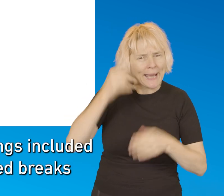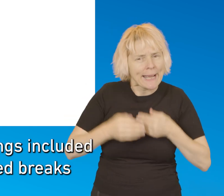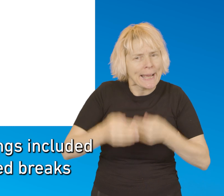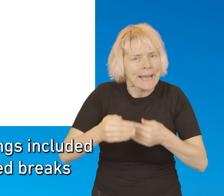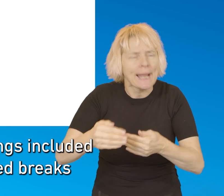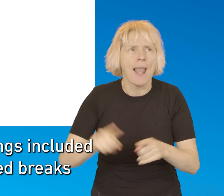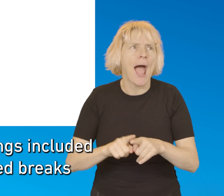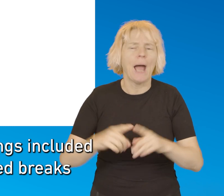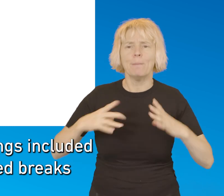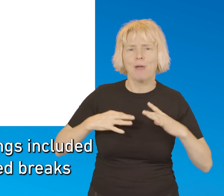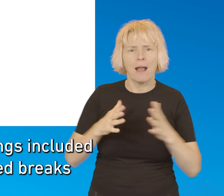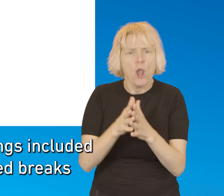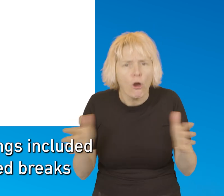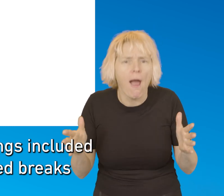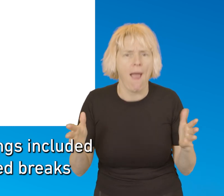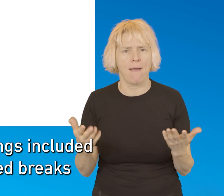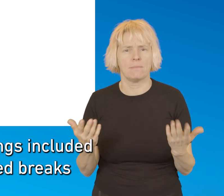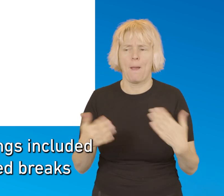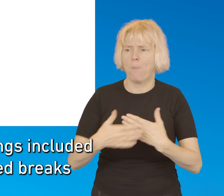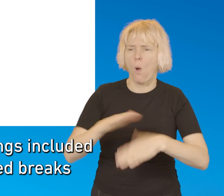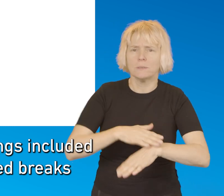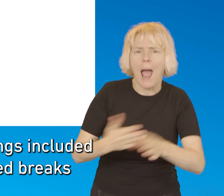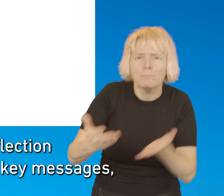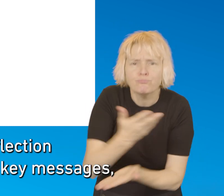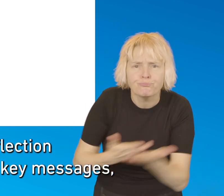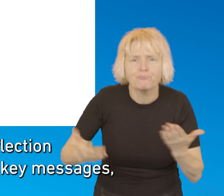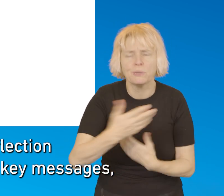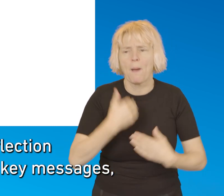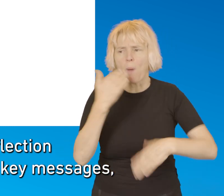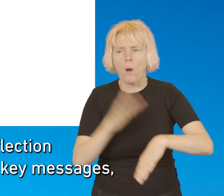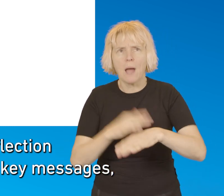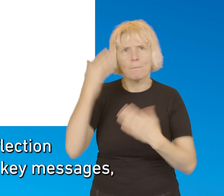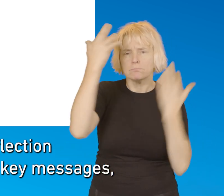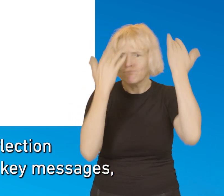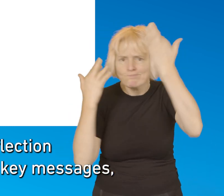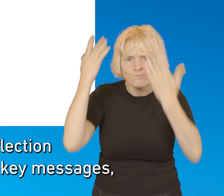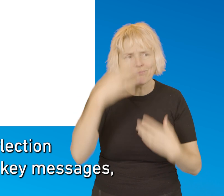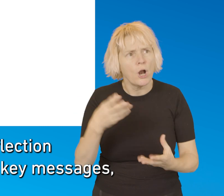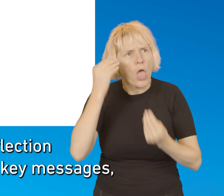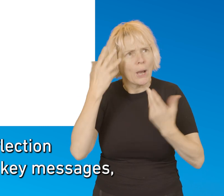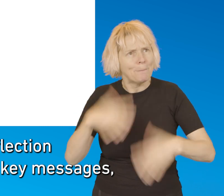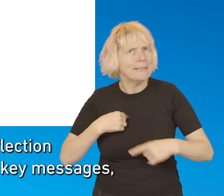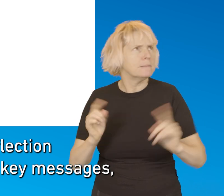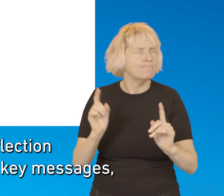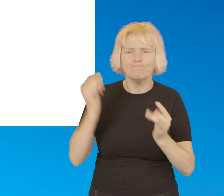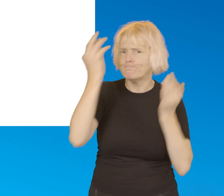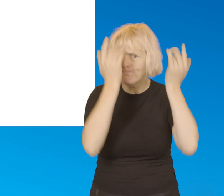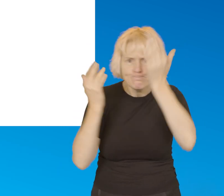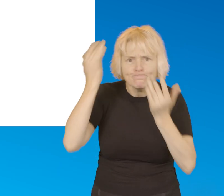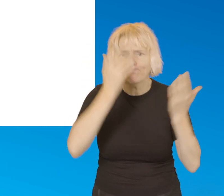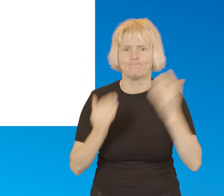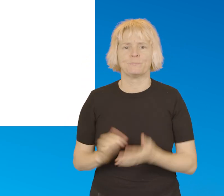the structure and timings included the need for extended breaks and additional reflection time to allow for recap of key